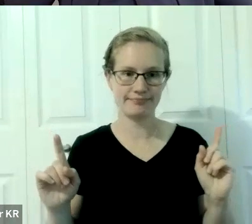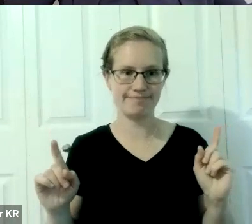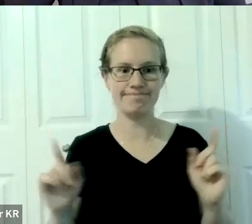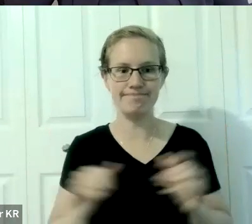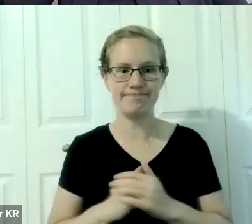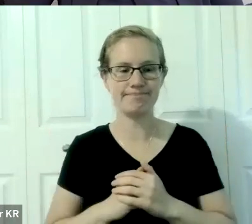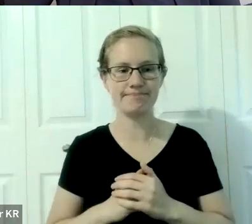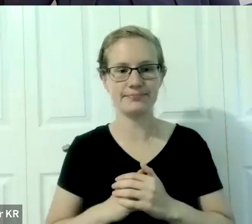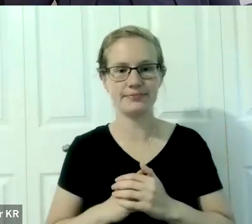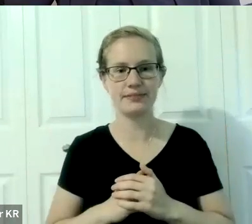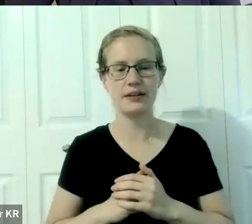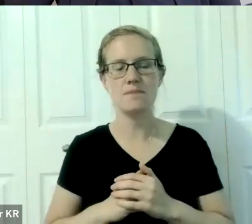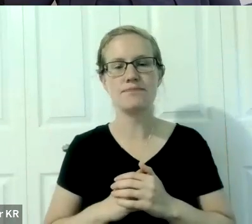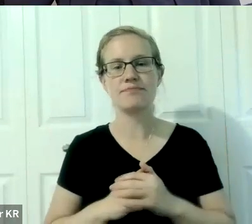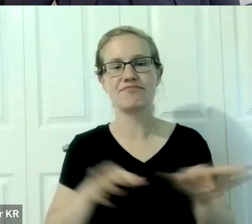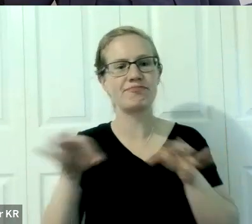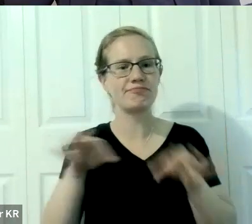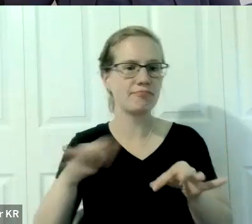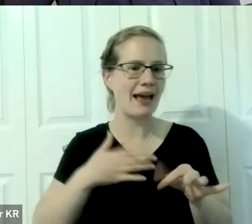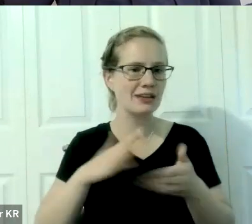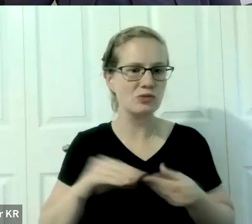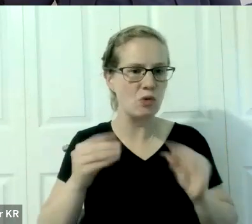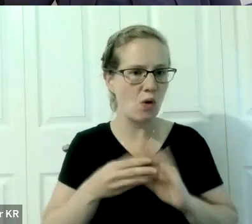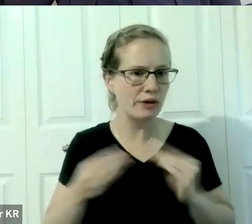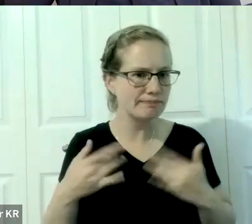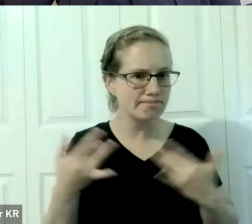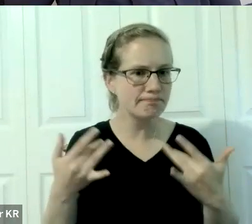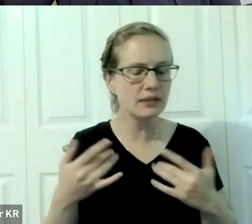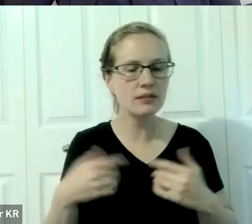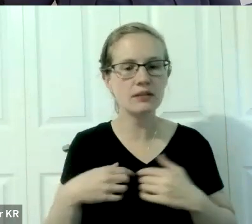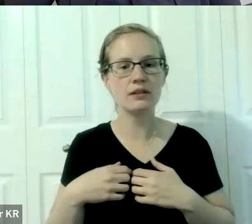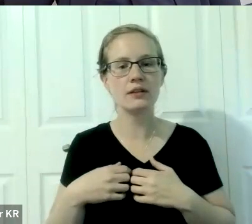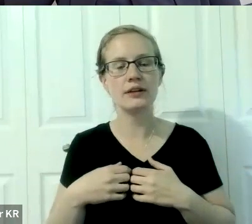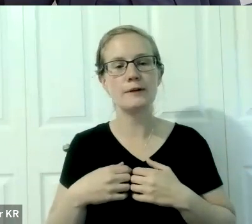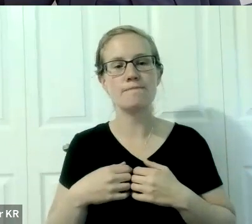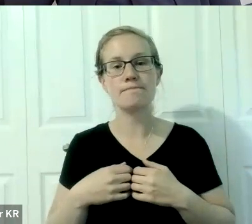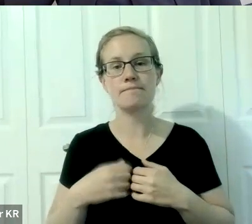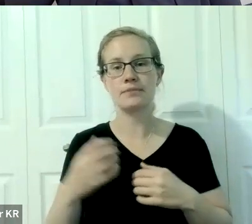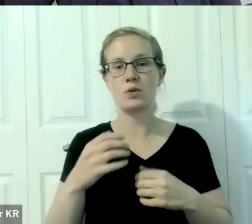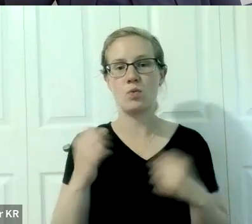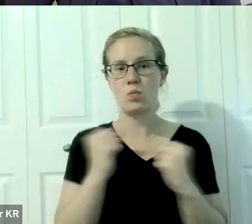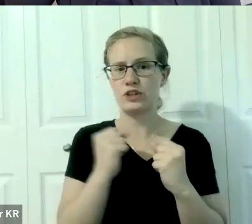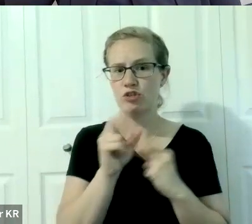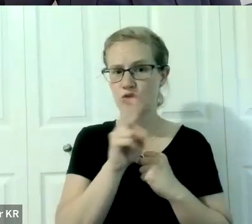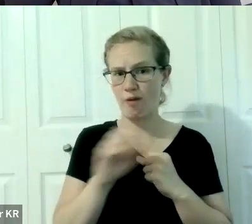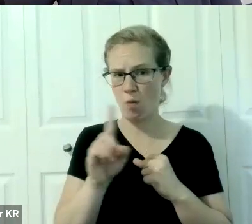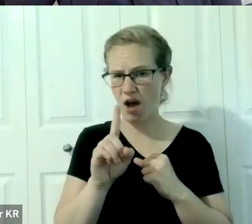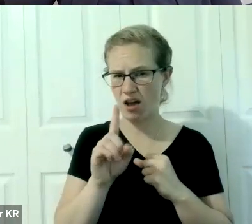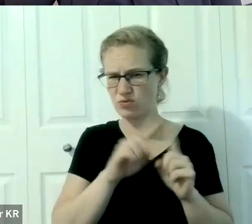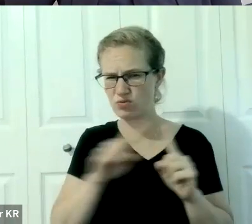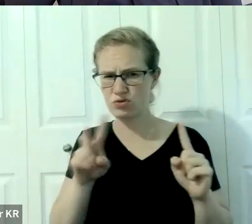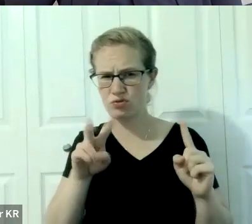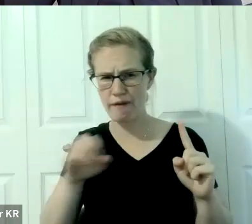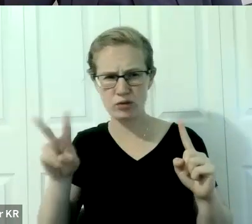a little bit about part of my story. In the winter of 2001,